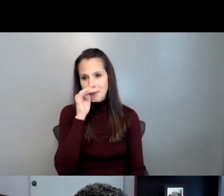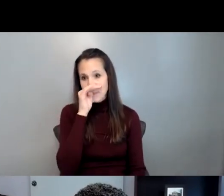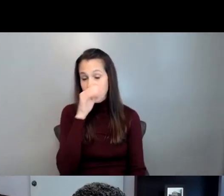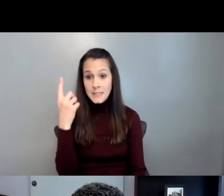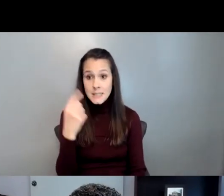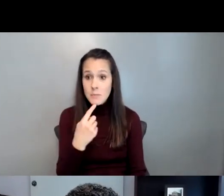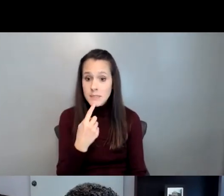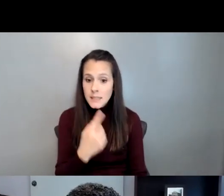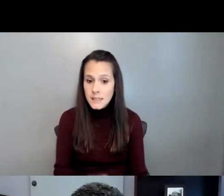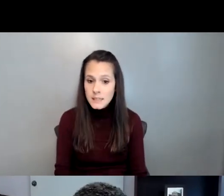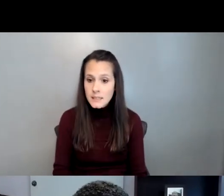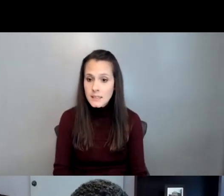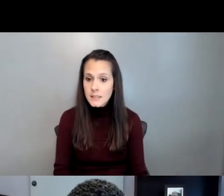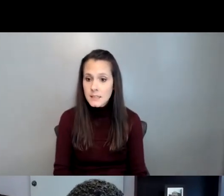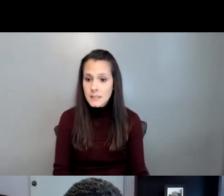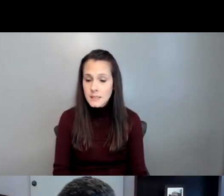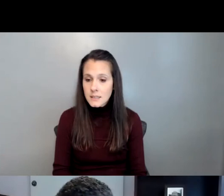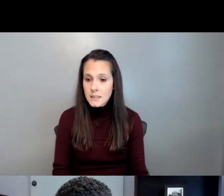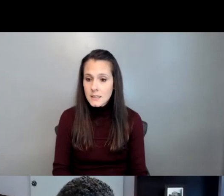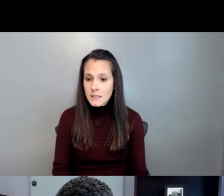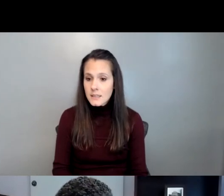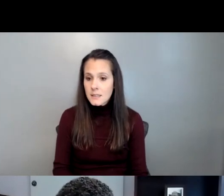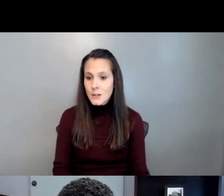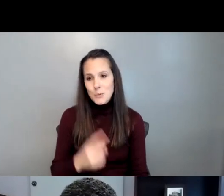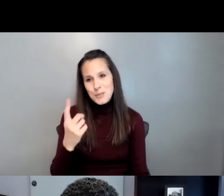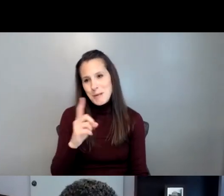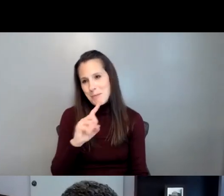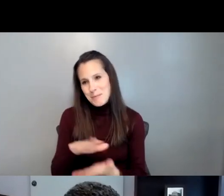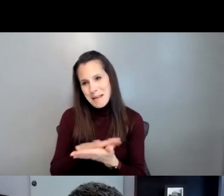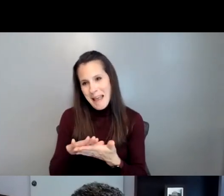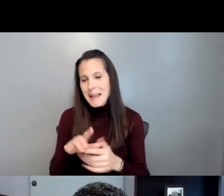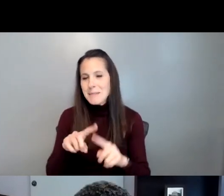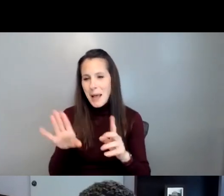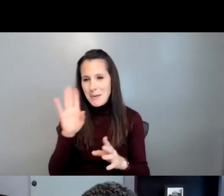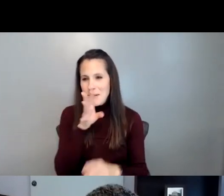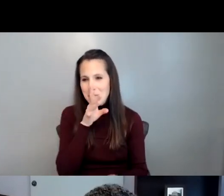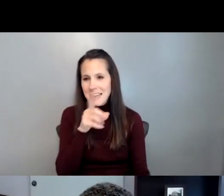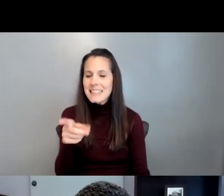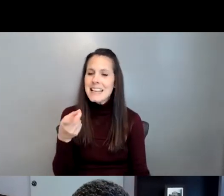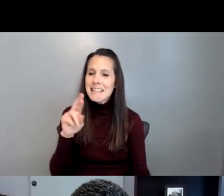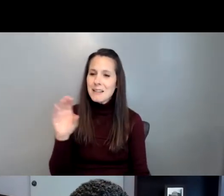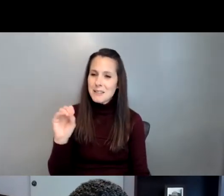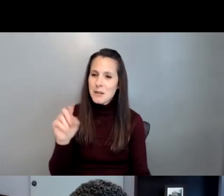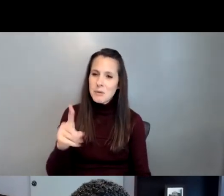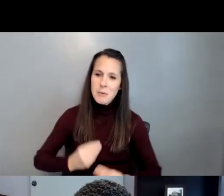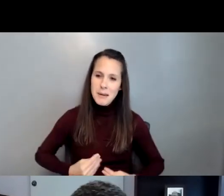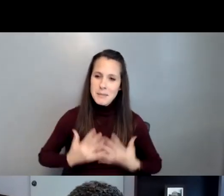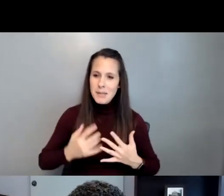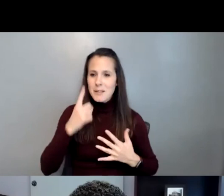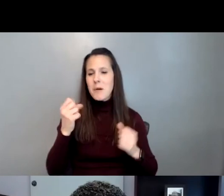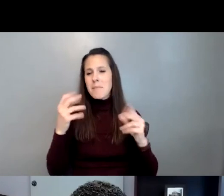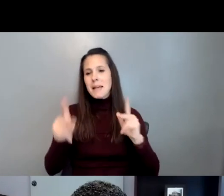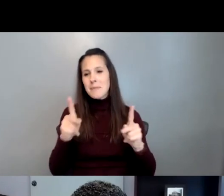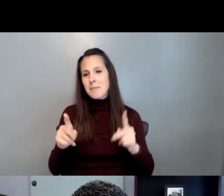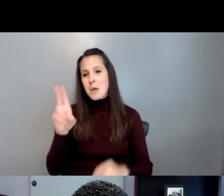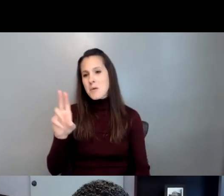that, oh, well, this is someone just being really nice, but I guess I'll read it. So someone said, Dr. Okomlami, you are an inspiration to many. University